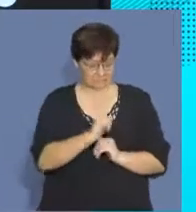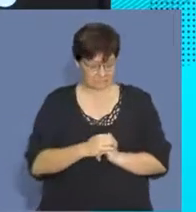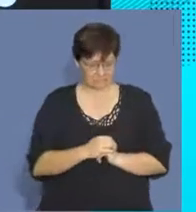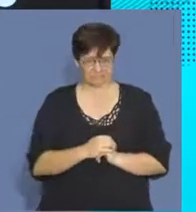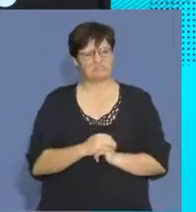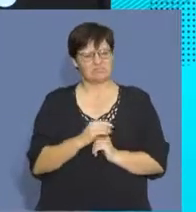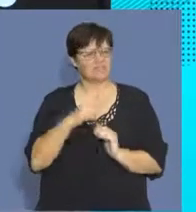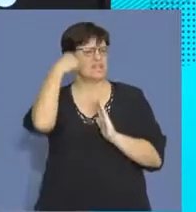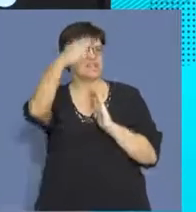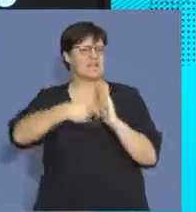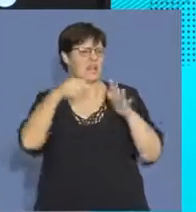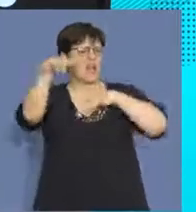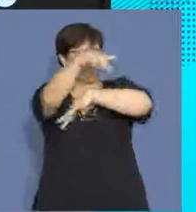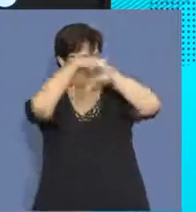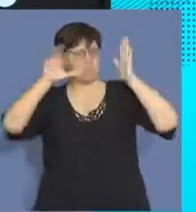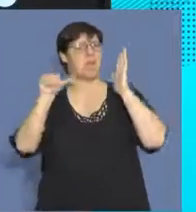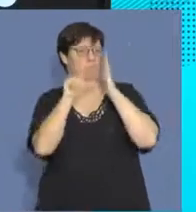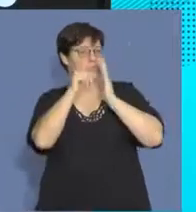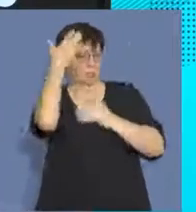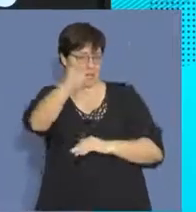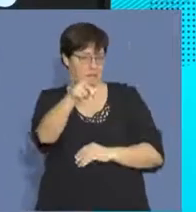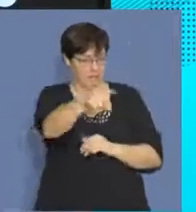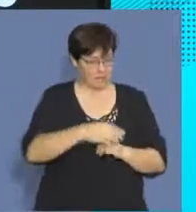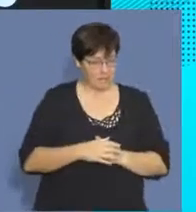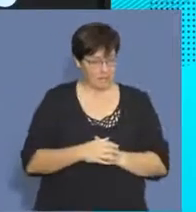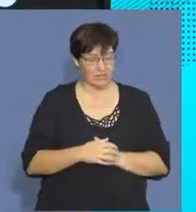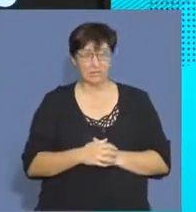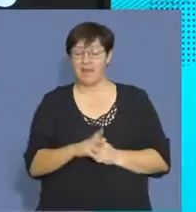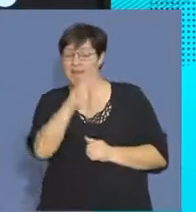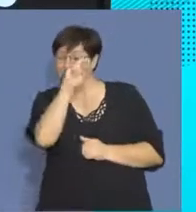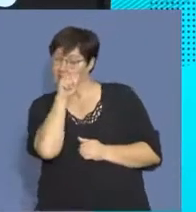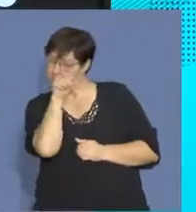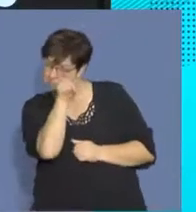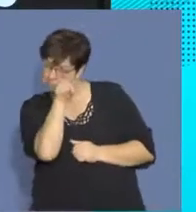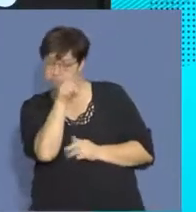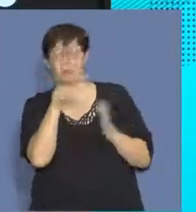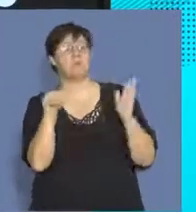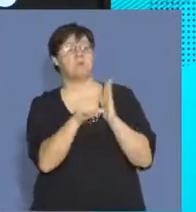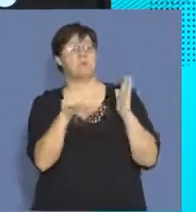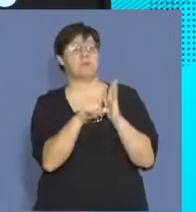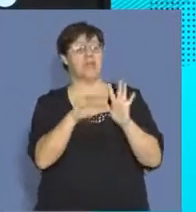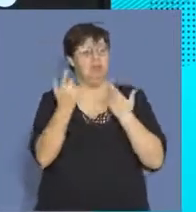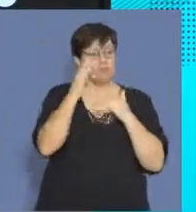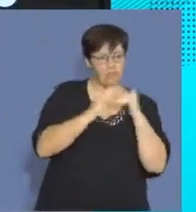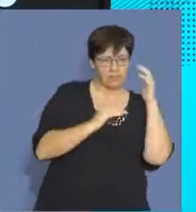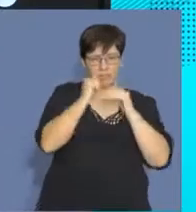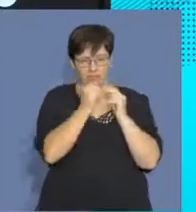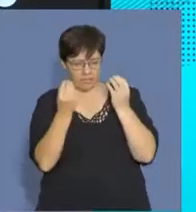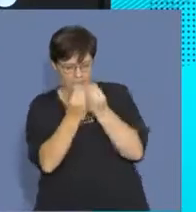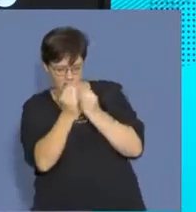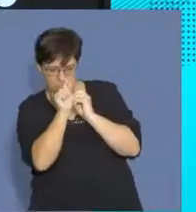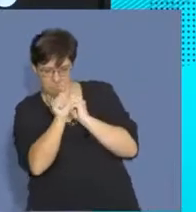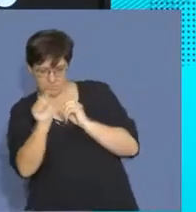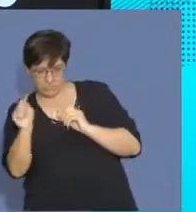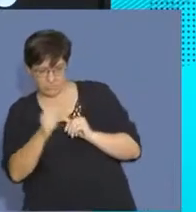is cycled in the environment. As I mentioned, nitrogen is a very important element in the building blocks of many organic compounds.